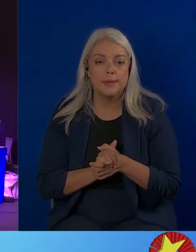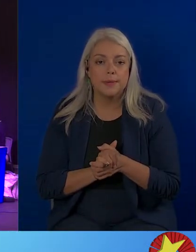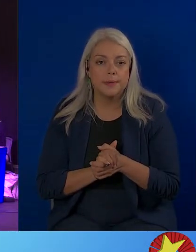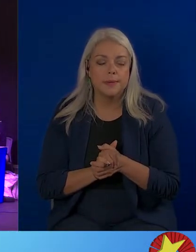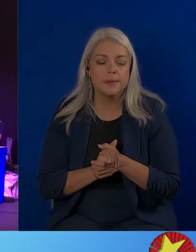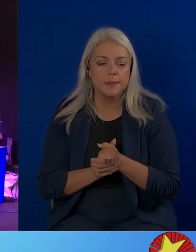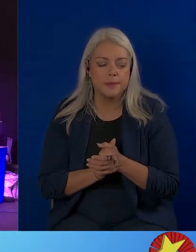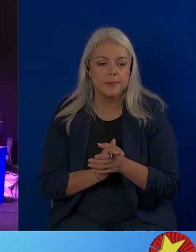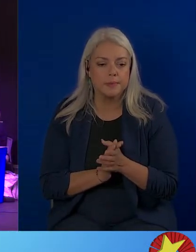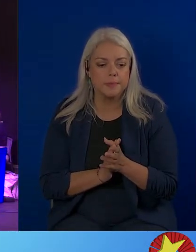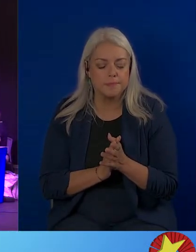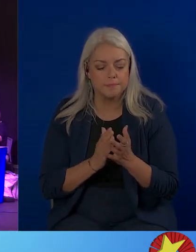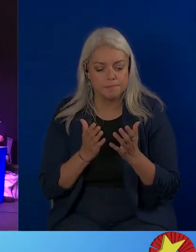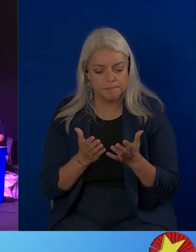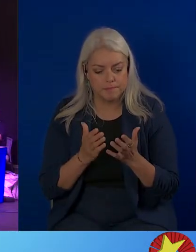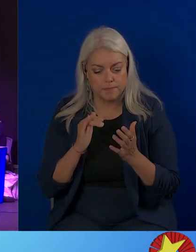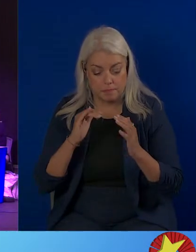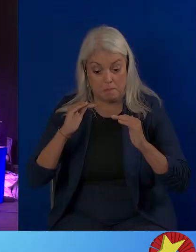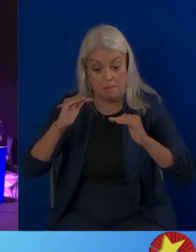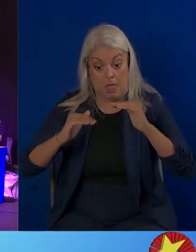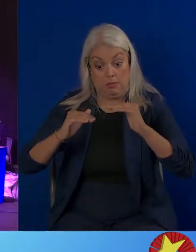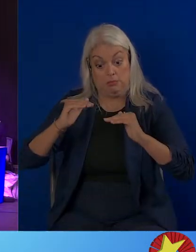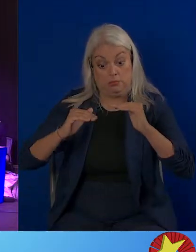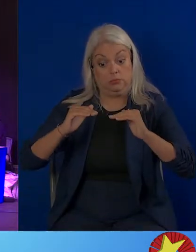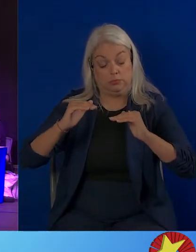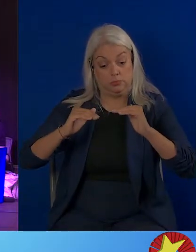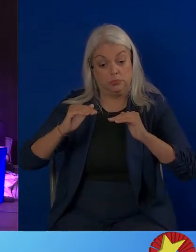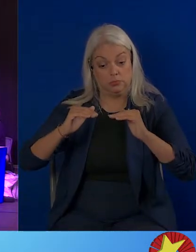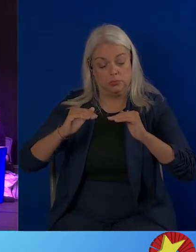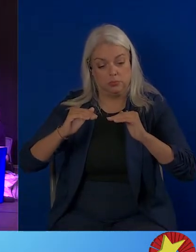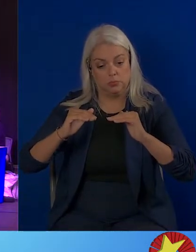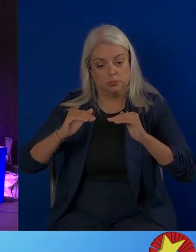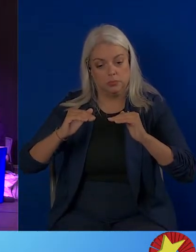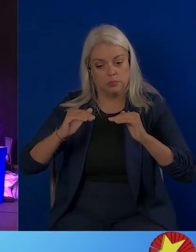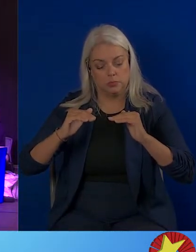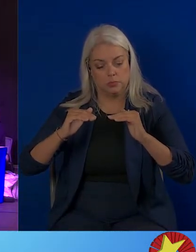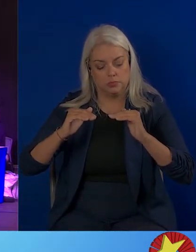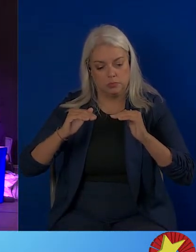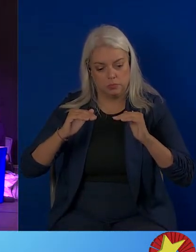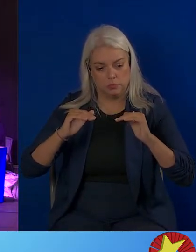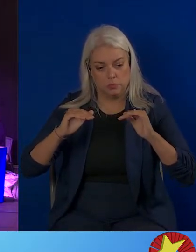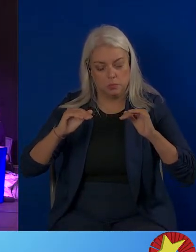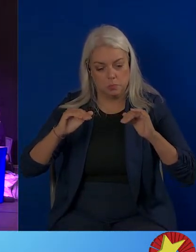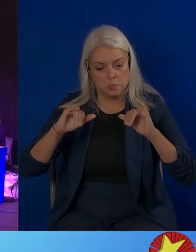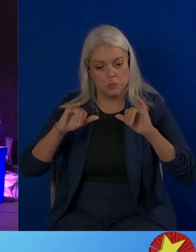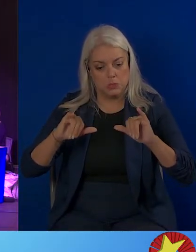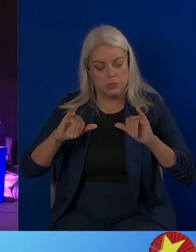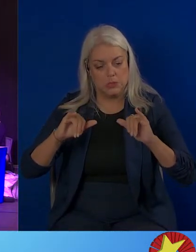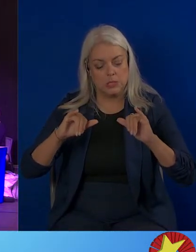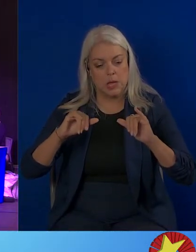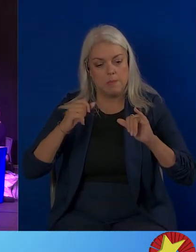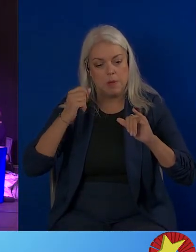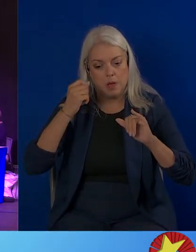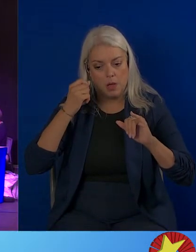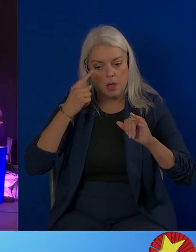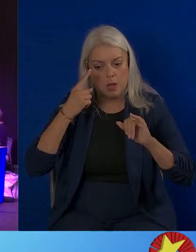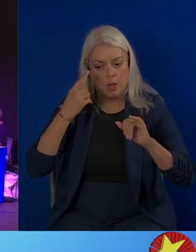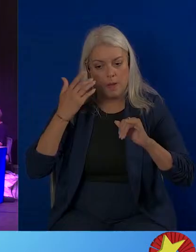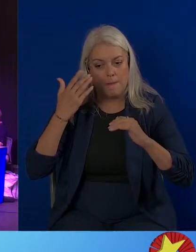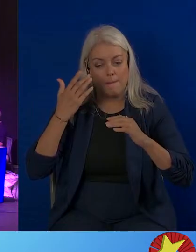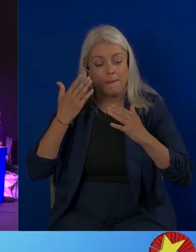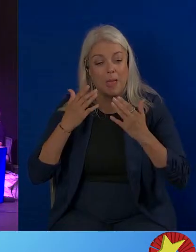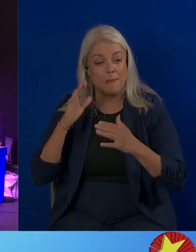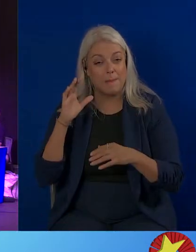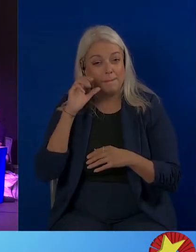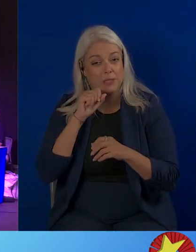trying to keep that balance and keep everything balanced out while we are maybe missing